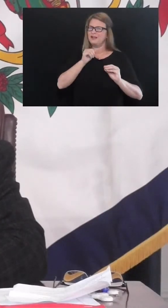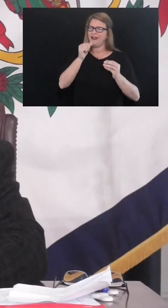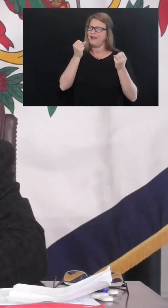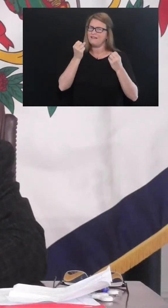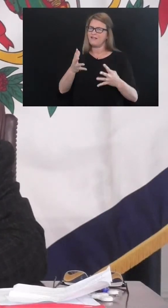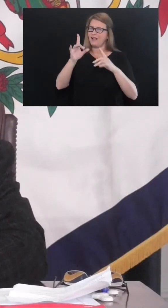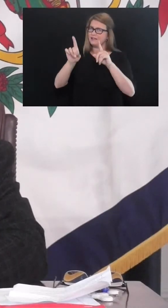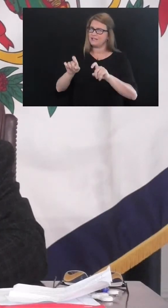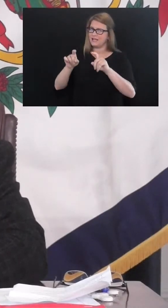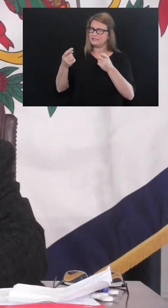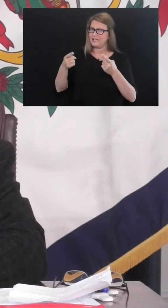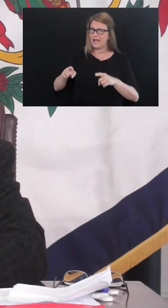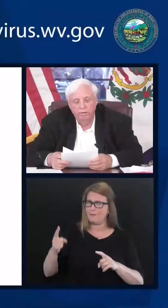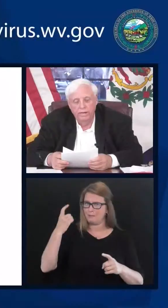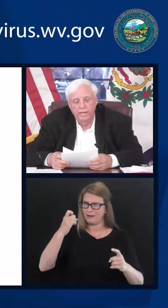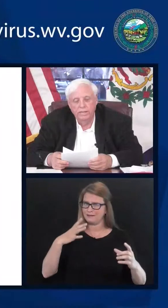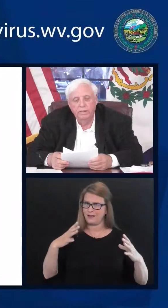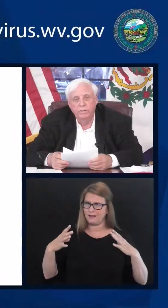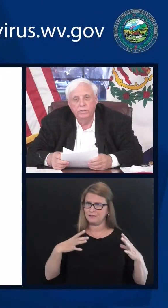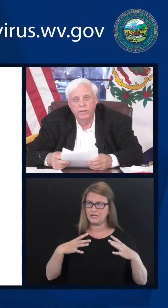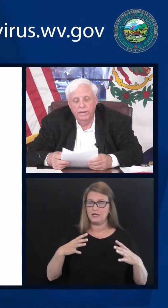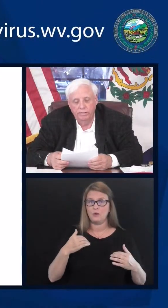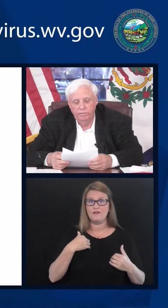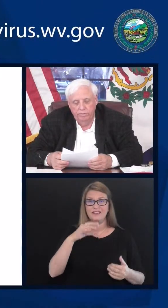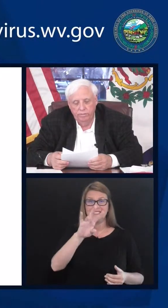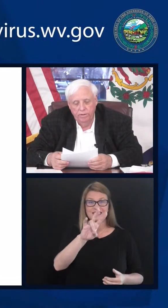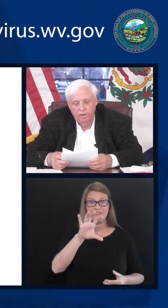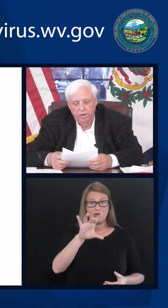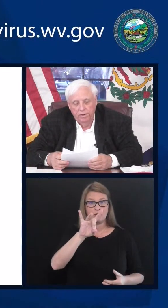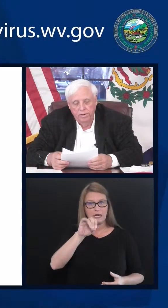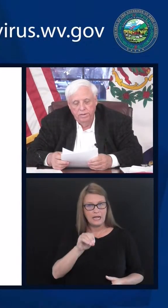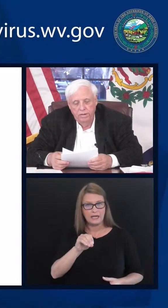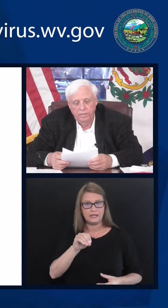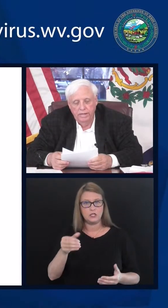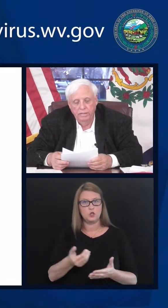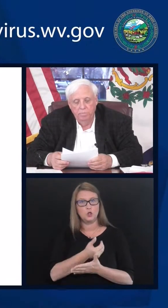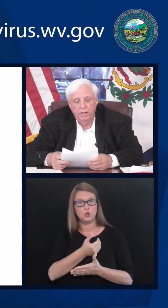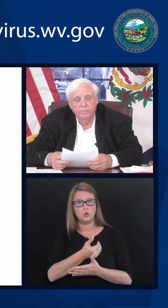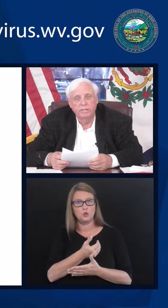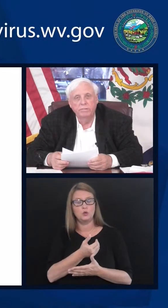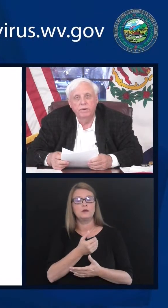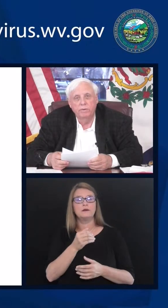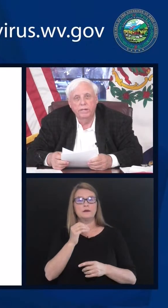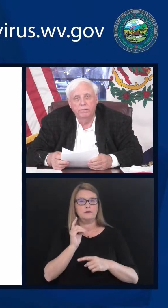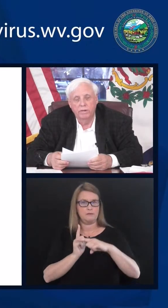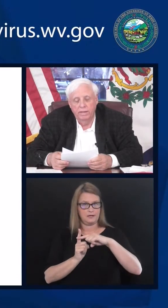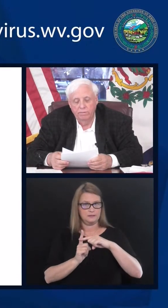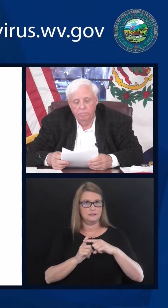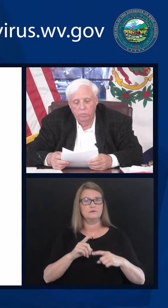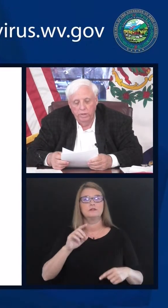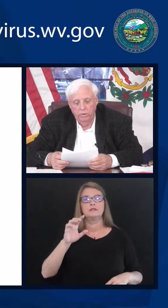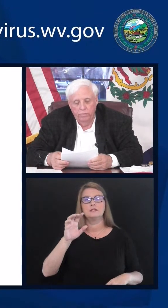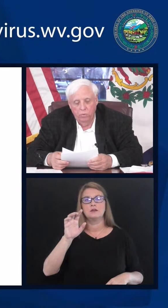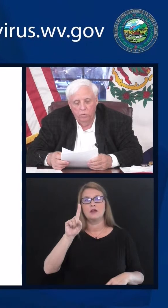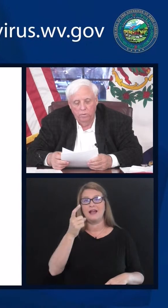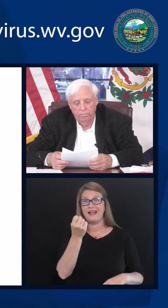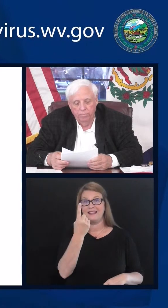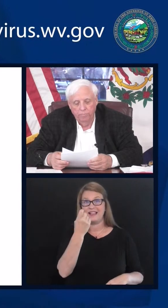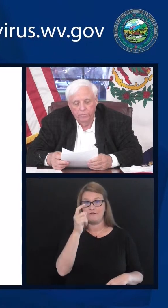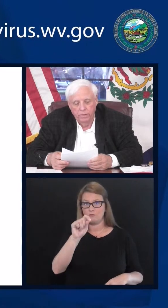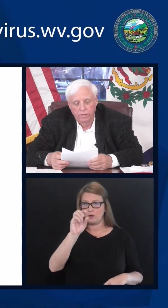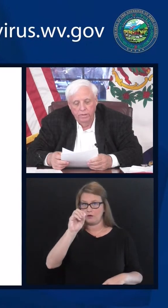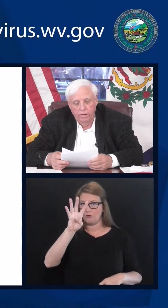lot, but we have 780 new cases, a daily positivity rate of